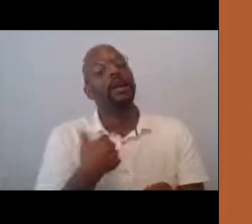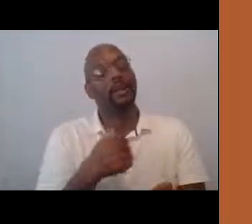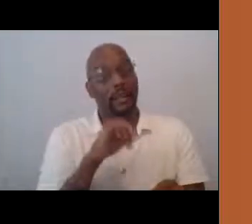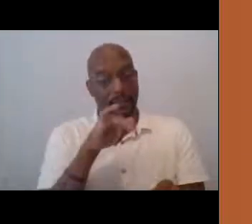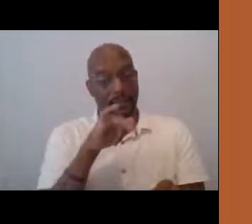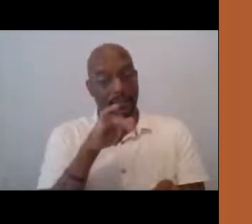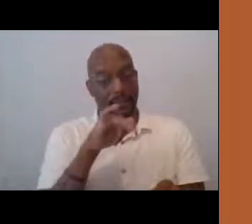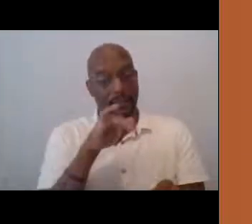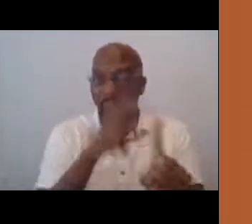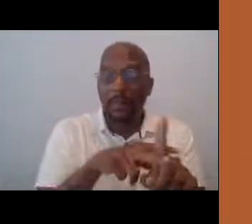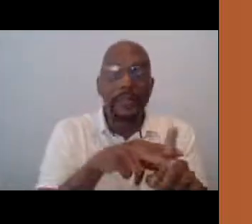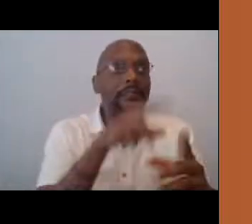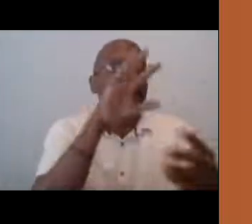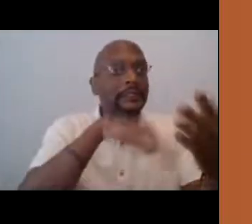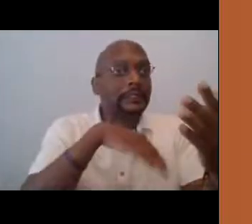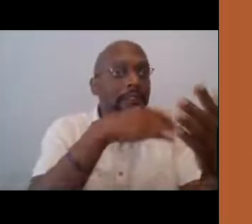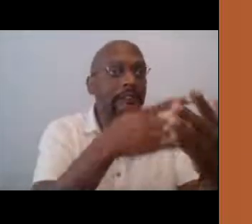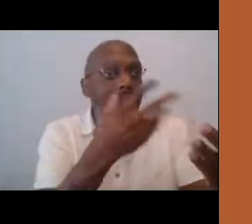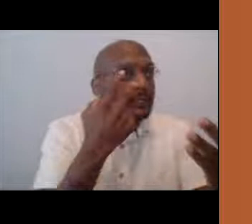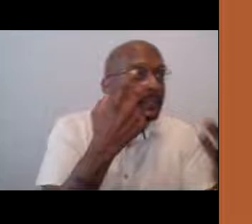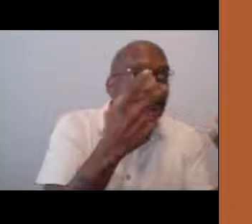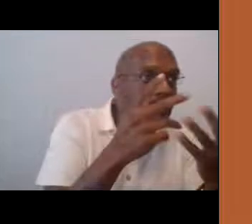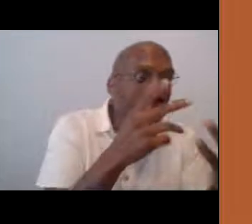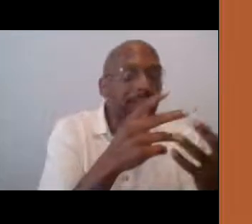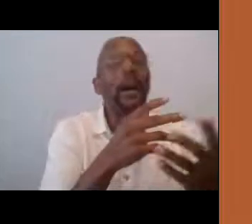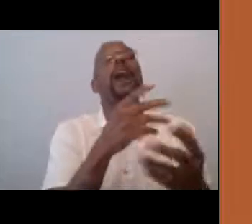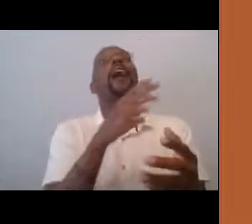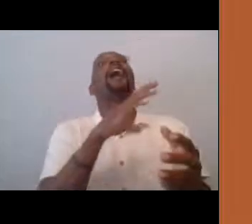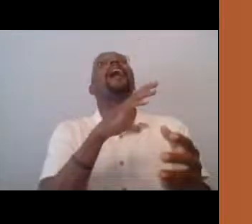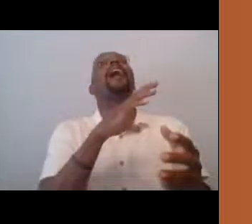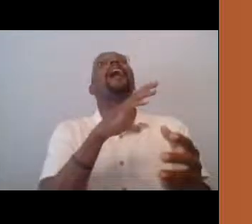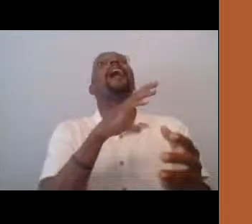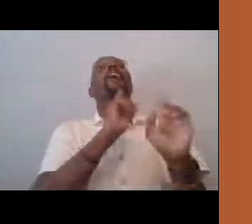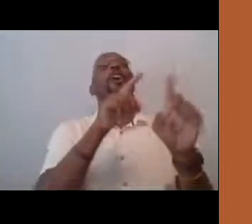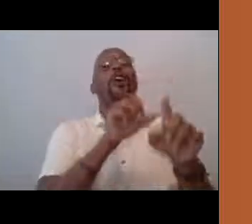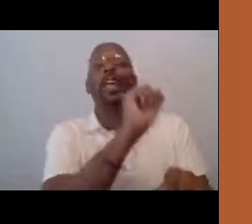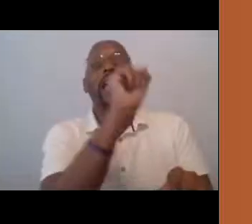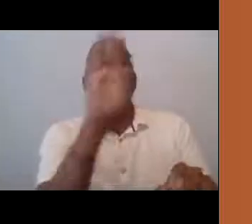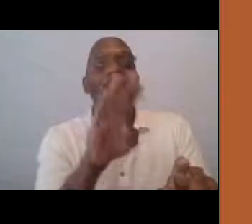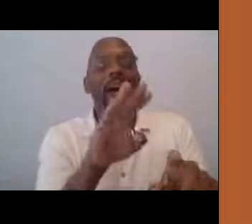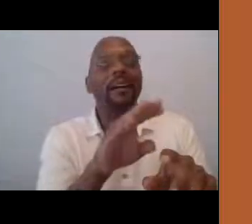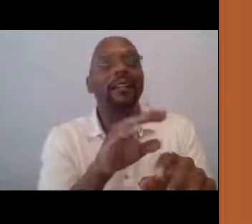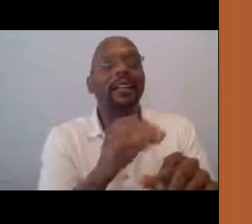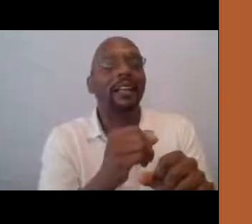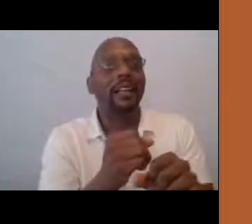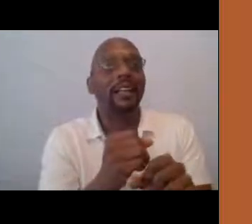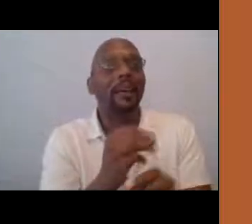at the calendar and thinking, oh, we get to go to Santa Barbara, March 2020.